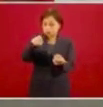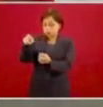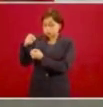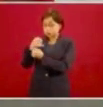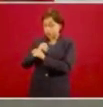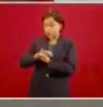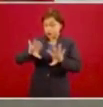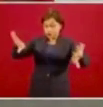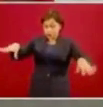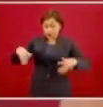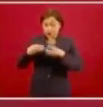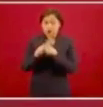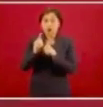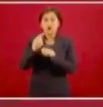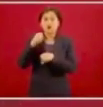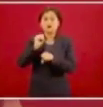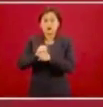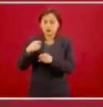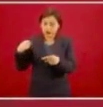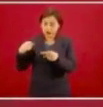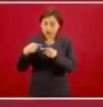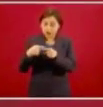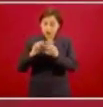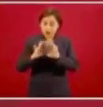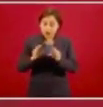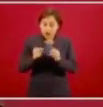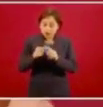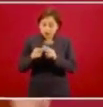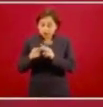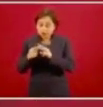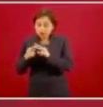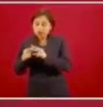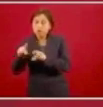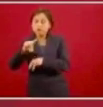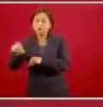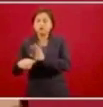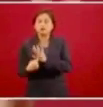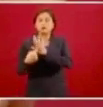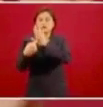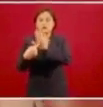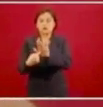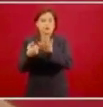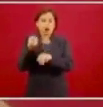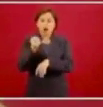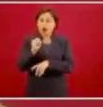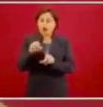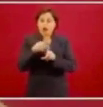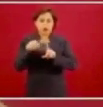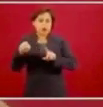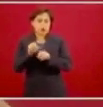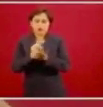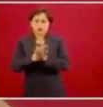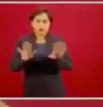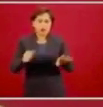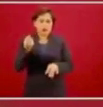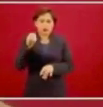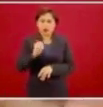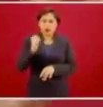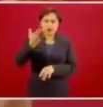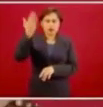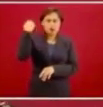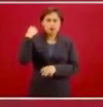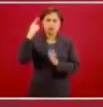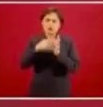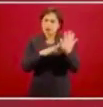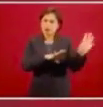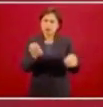the country. Now, all this information is gathered during the period of a week, and then